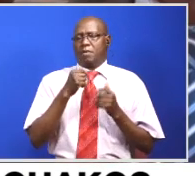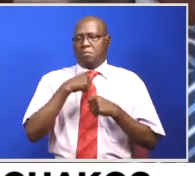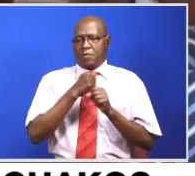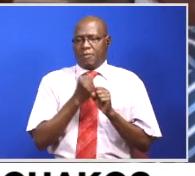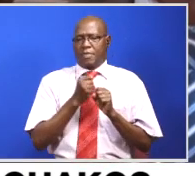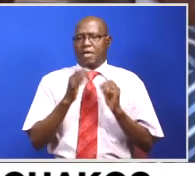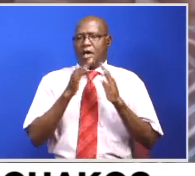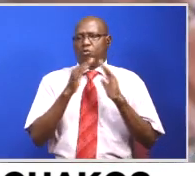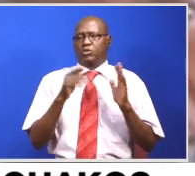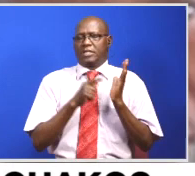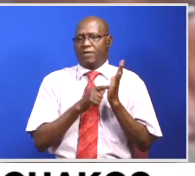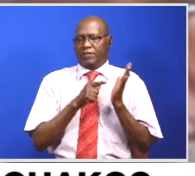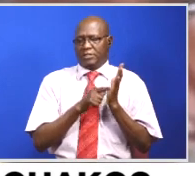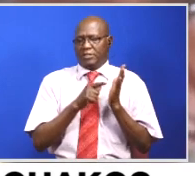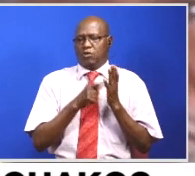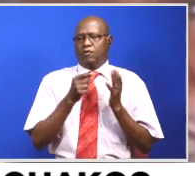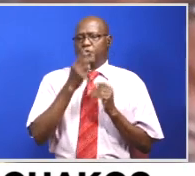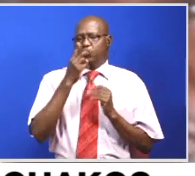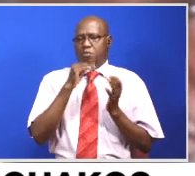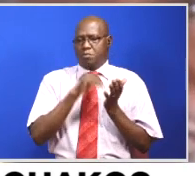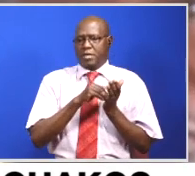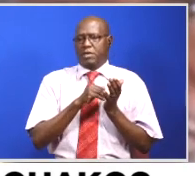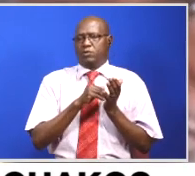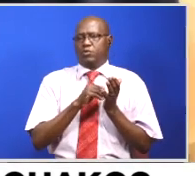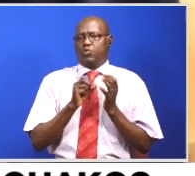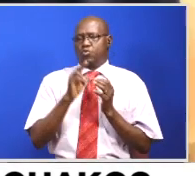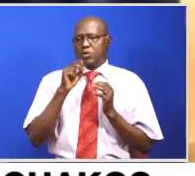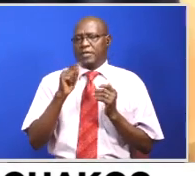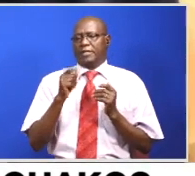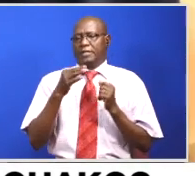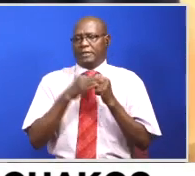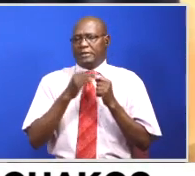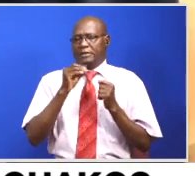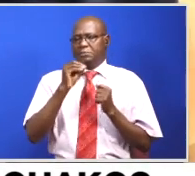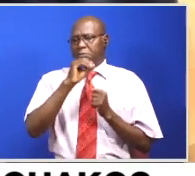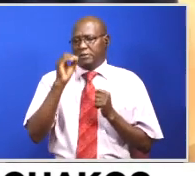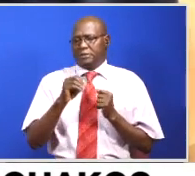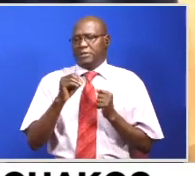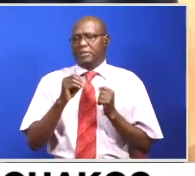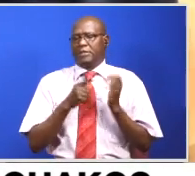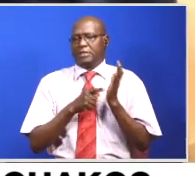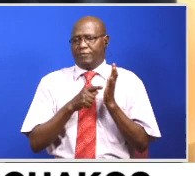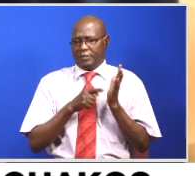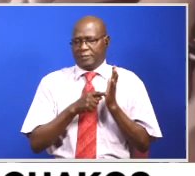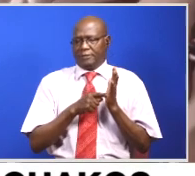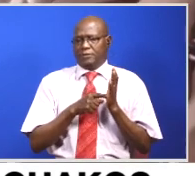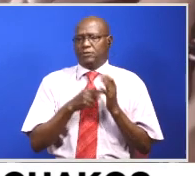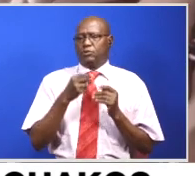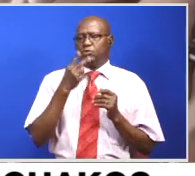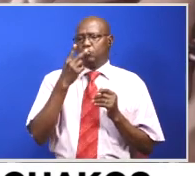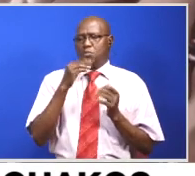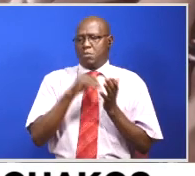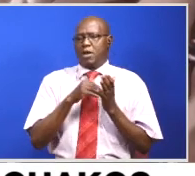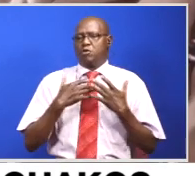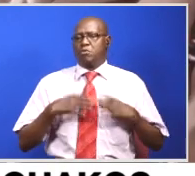housing deficit of 2 million units equivalent to an 80% deficit. Roughly 6.4 million people, or of